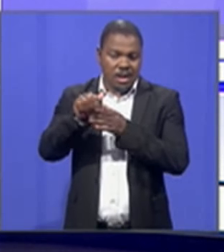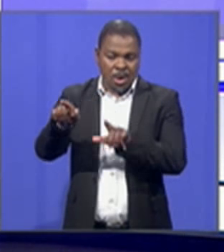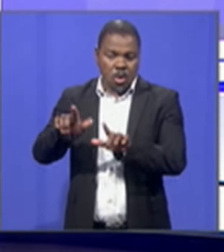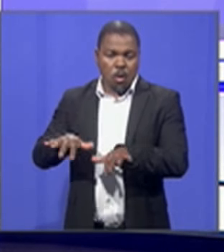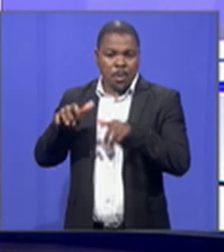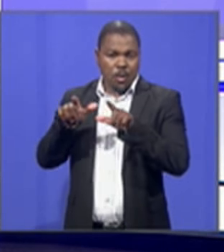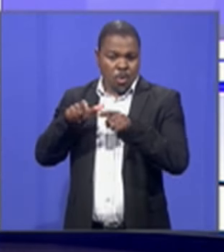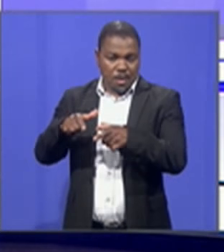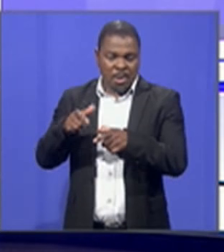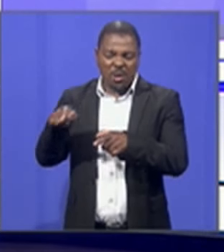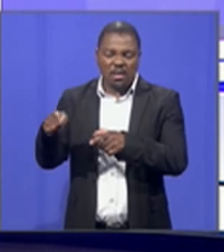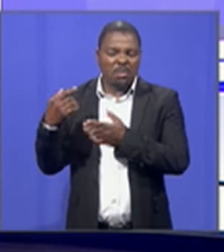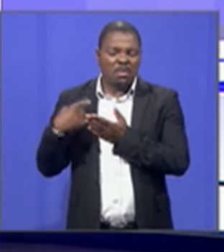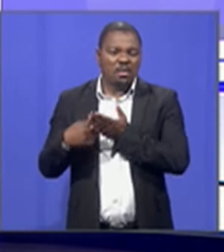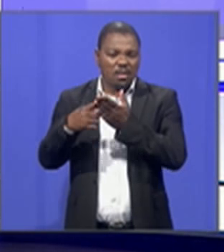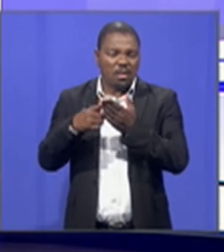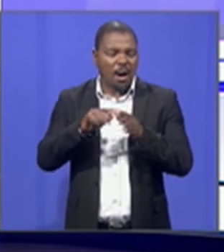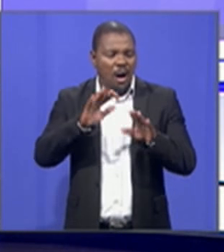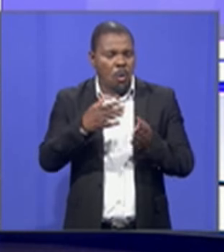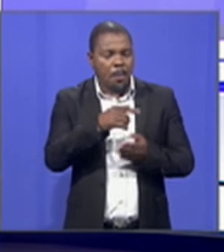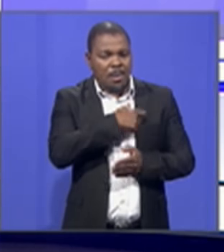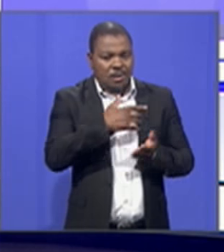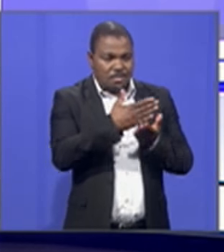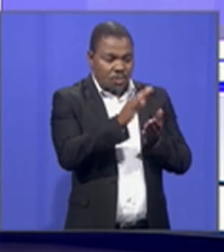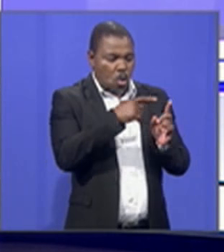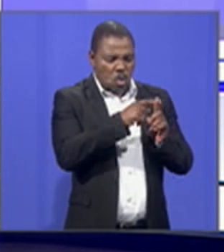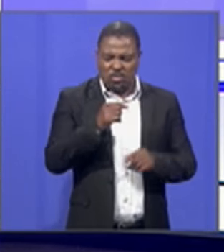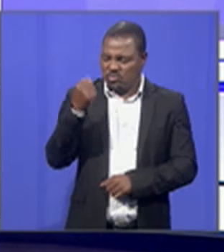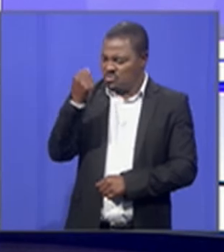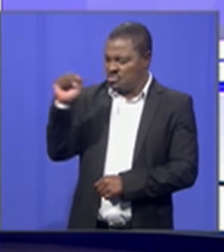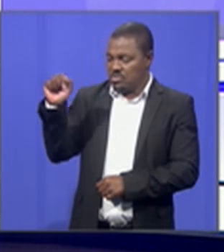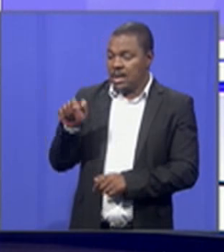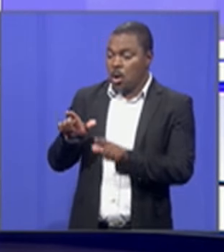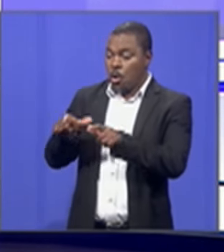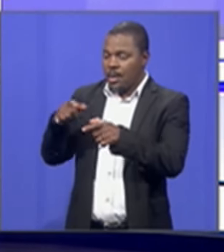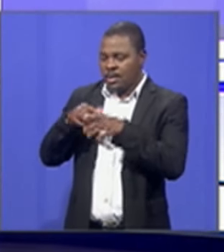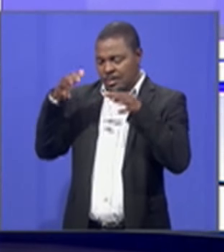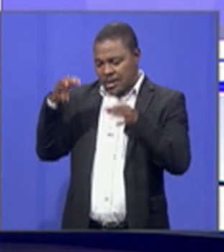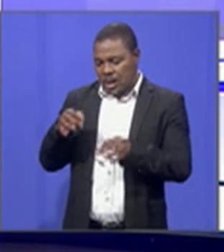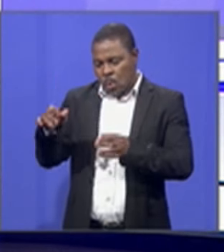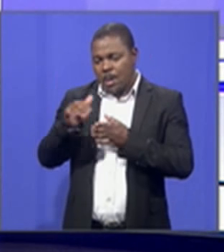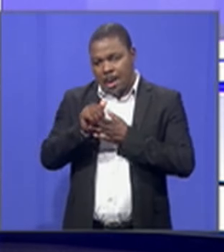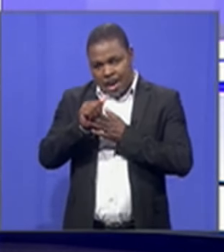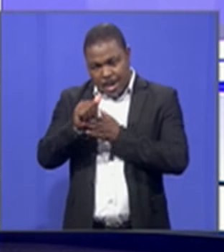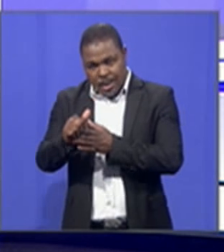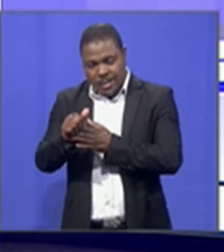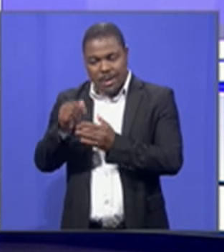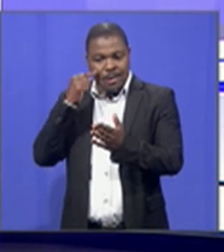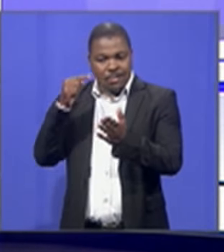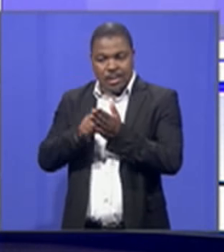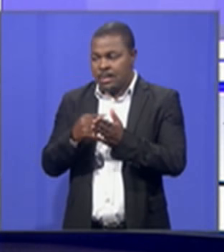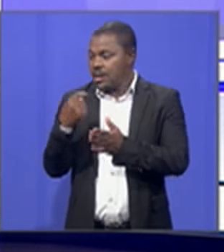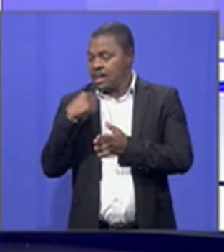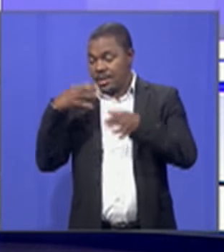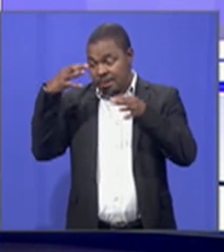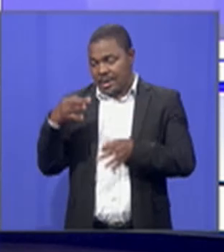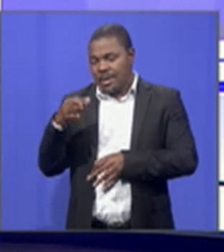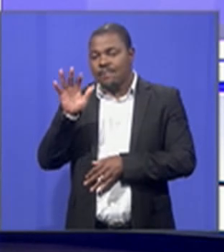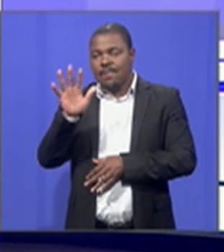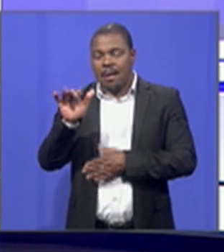ya go tloša mopresidente setulong. Komiti e fihleletše sephetho sa gore Madonsela a thwalwe bjalo ka moetapele wa bohlatse ka la 5 kgweding ye. Le ge go le